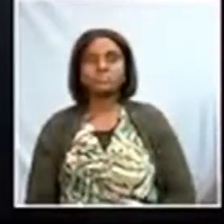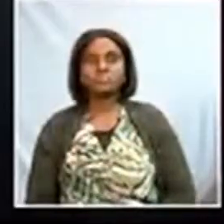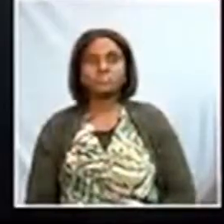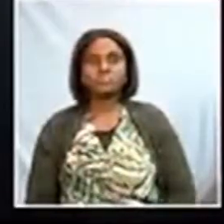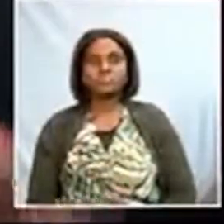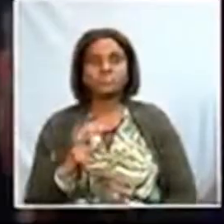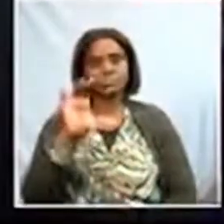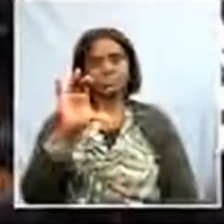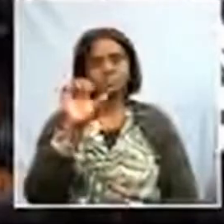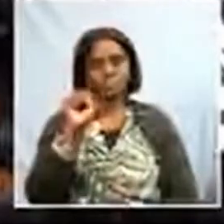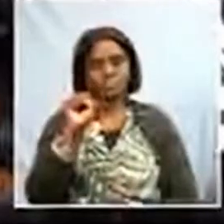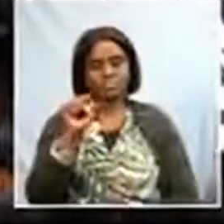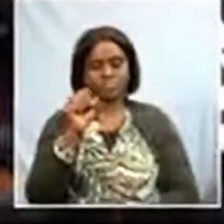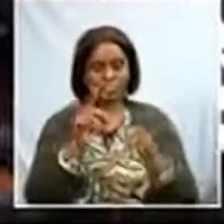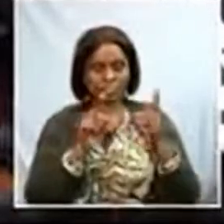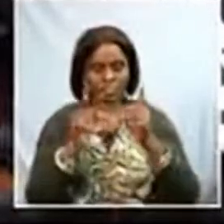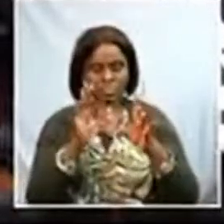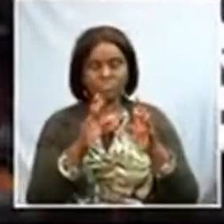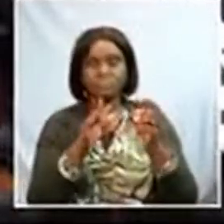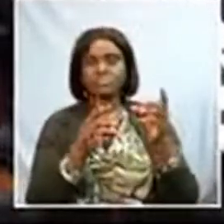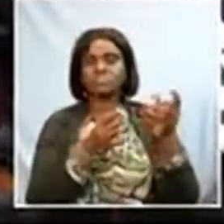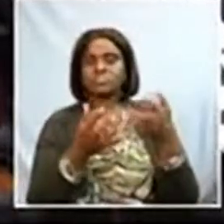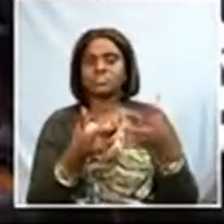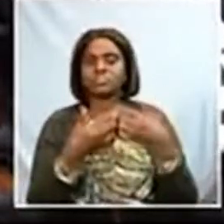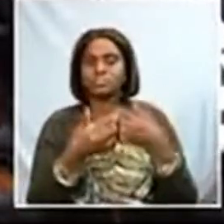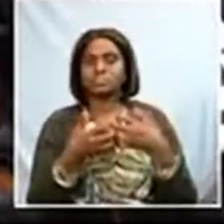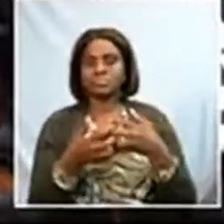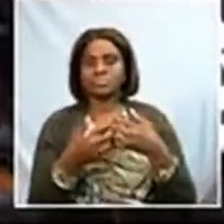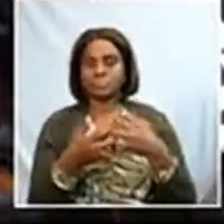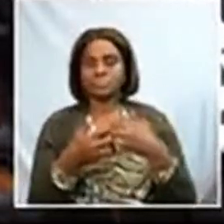Council Secretary, Director Engineering.